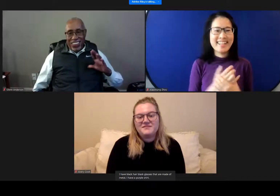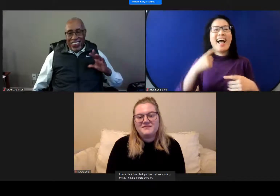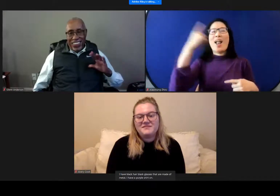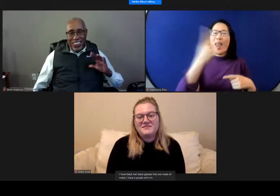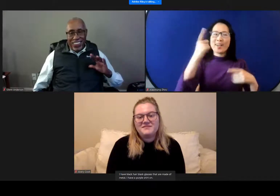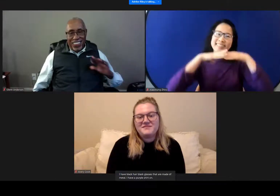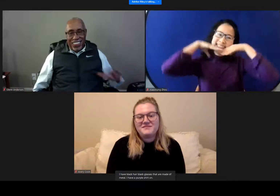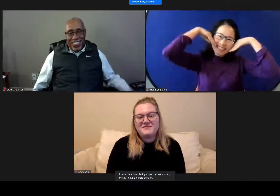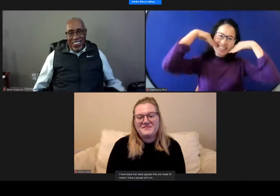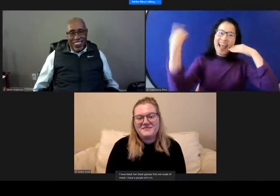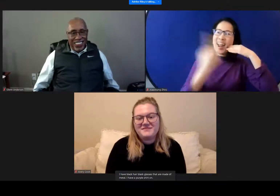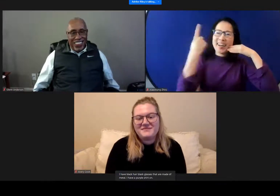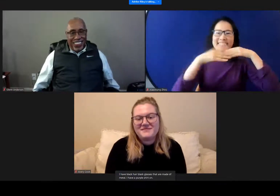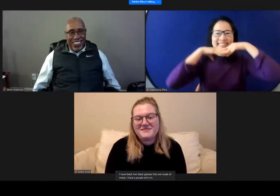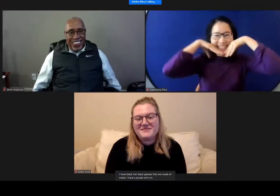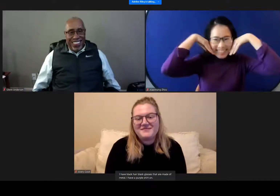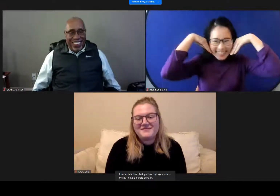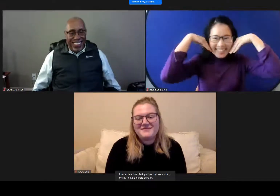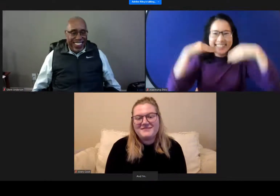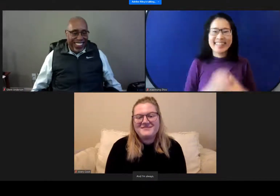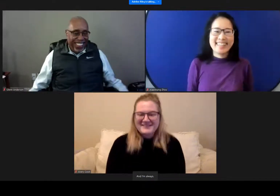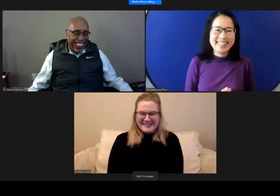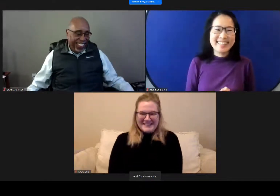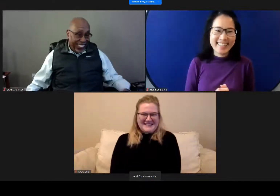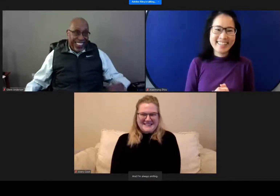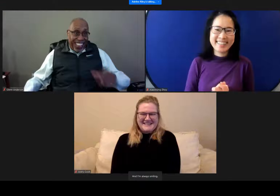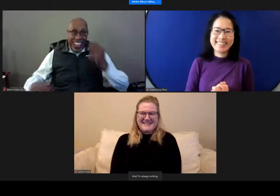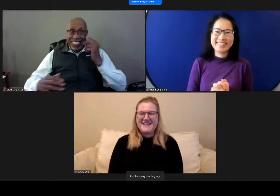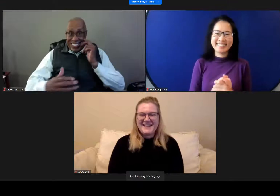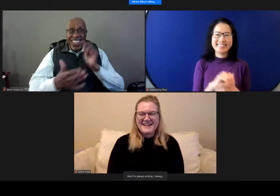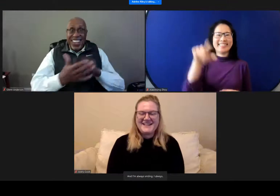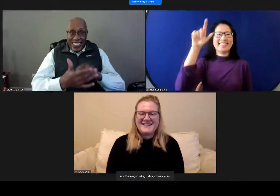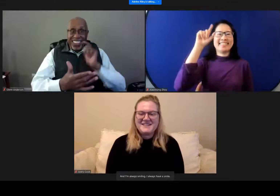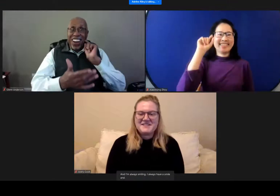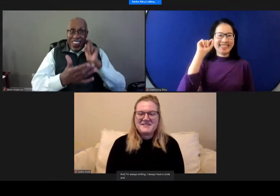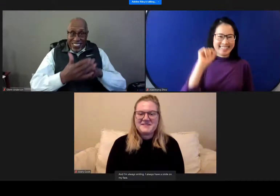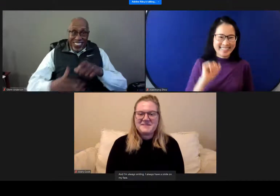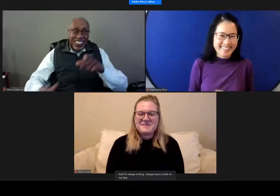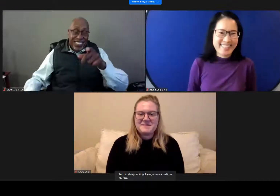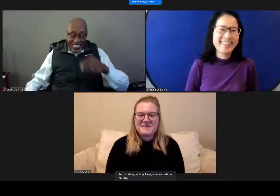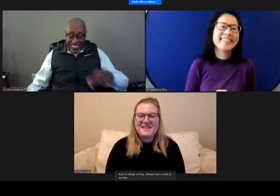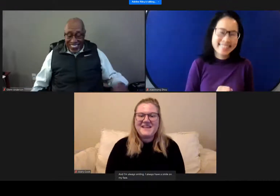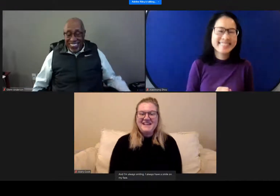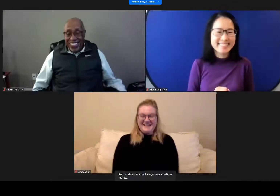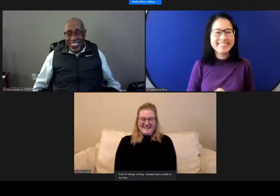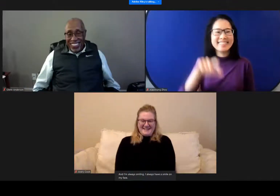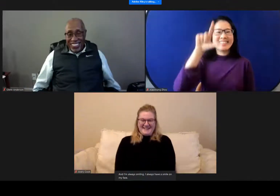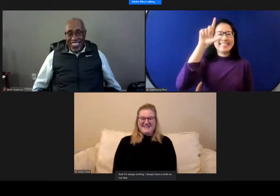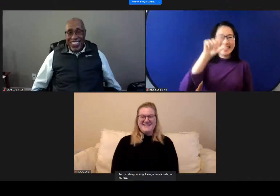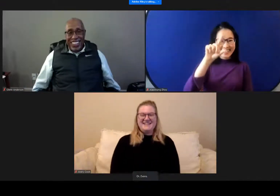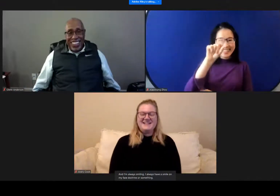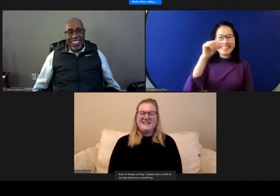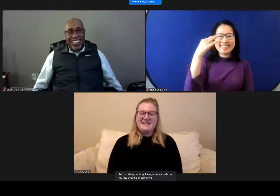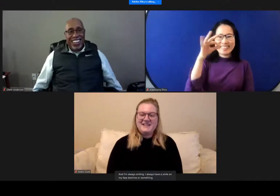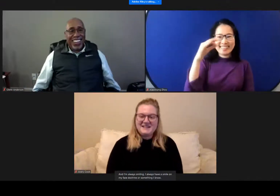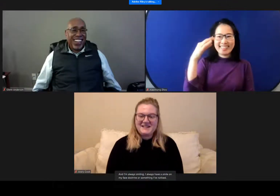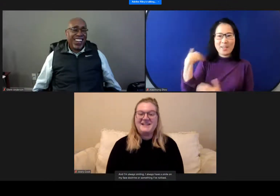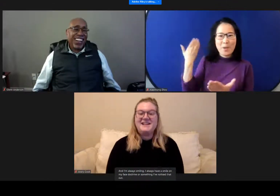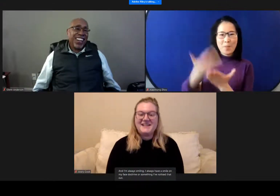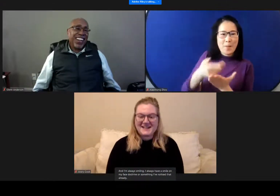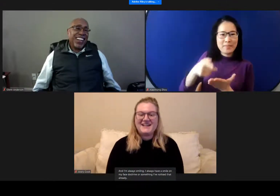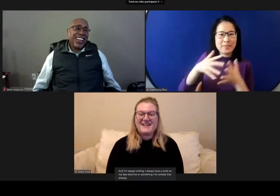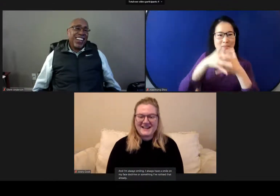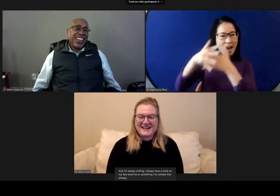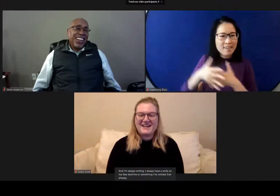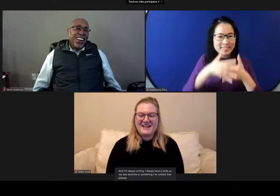on. And I'm always smiling. I always have a smile on my face. Dr. Anderson saying, I've noticed that